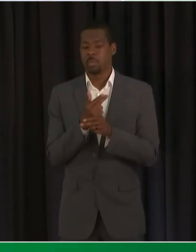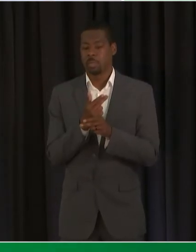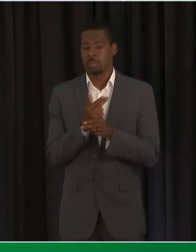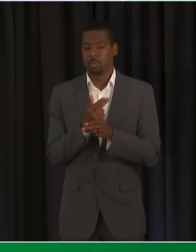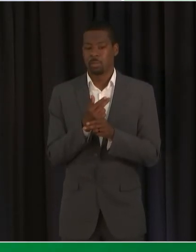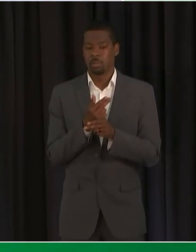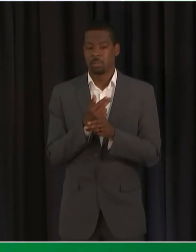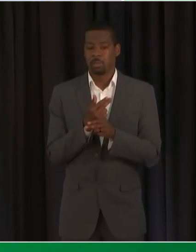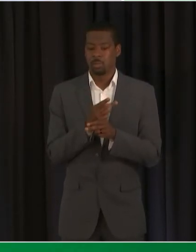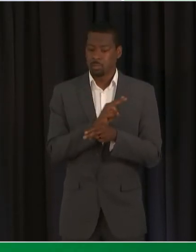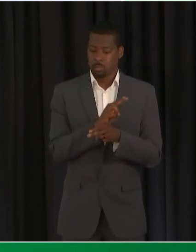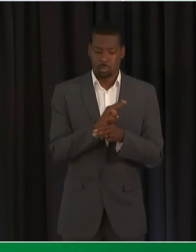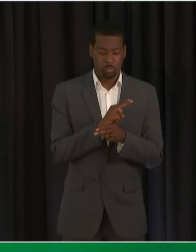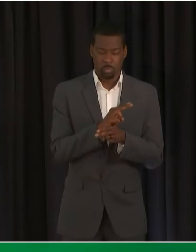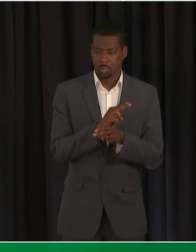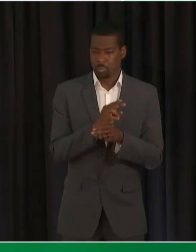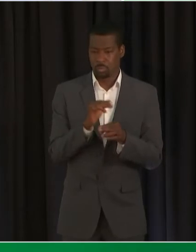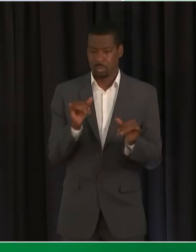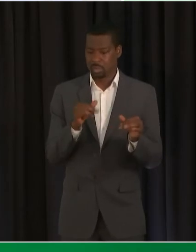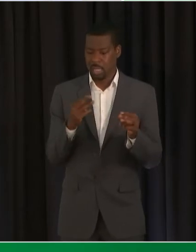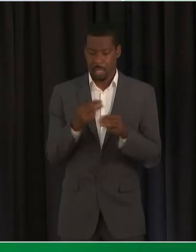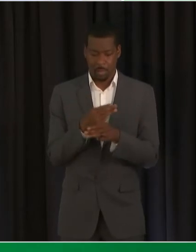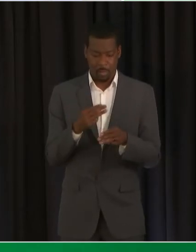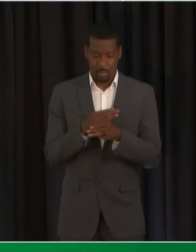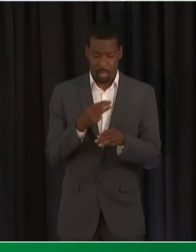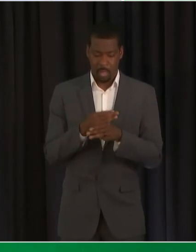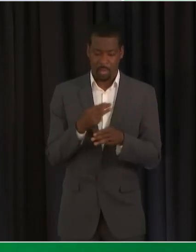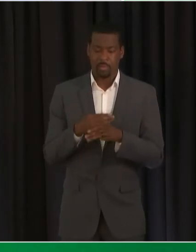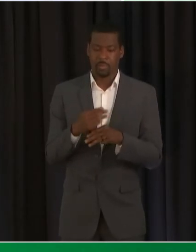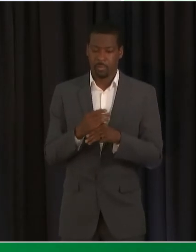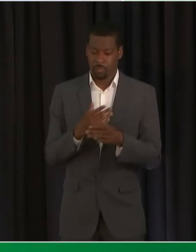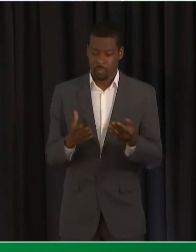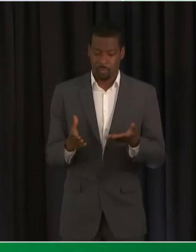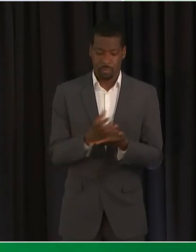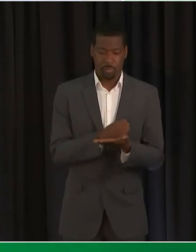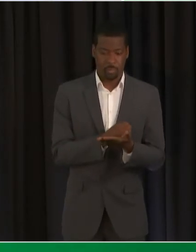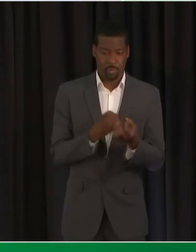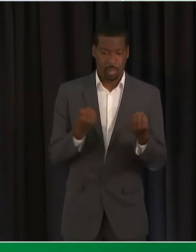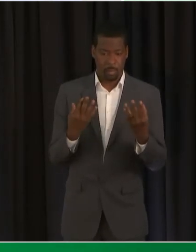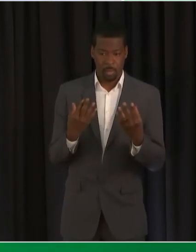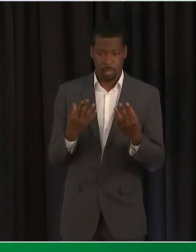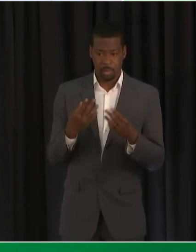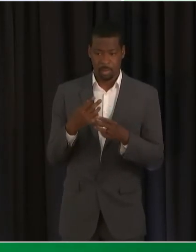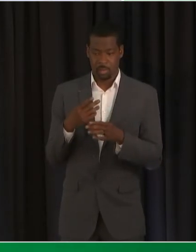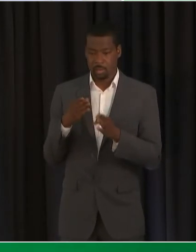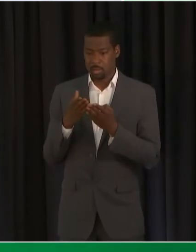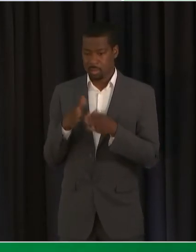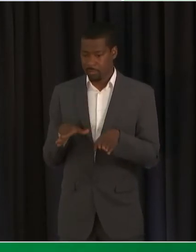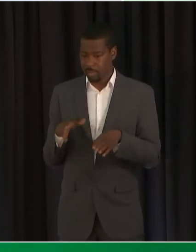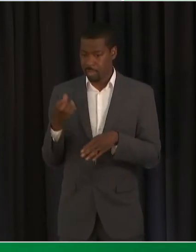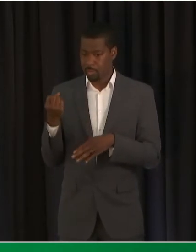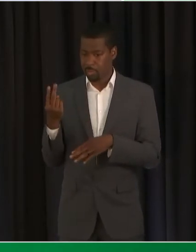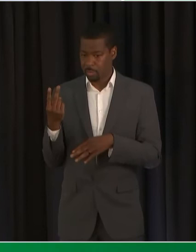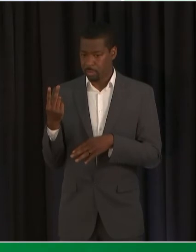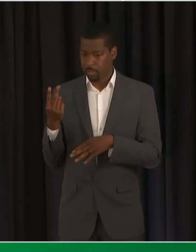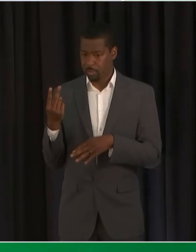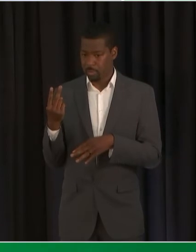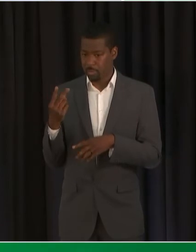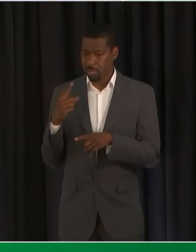and restaurants, you'll use the same formula. The gross income divided by 12